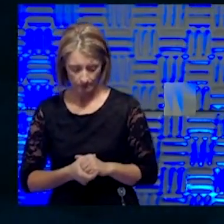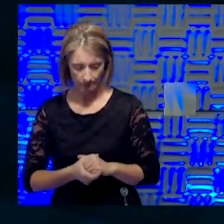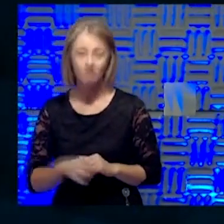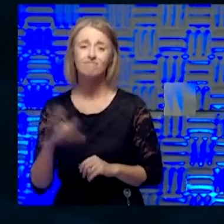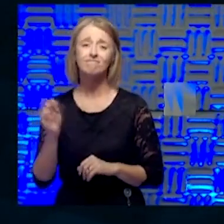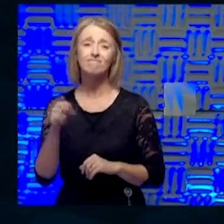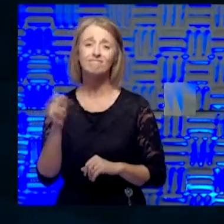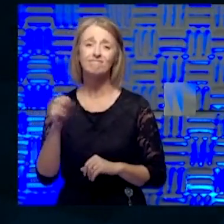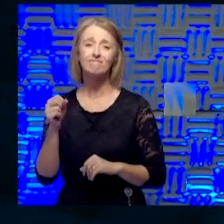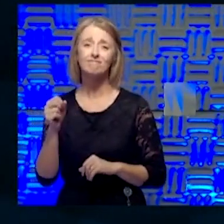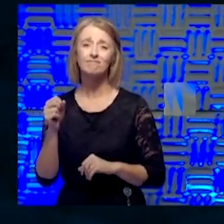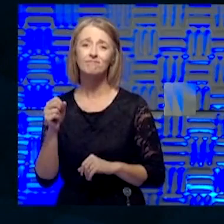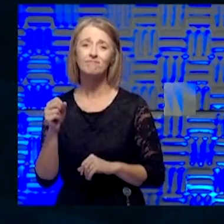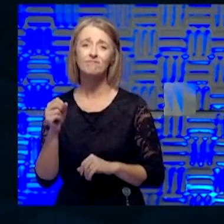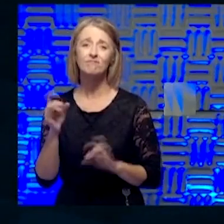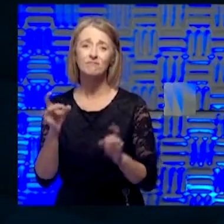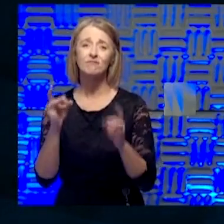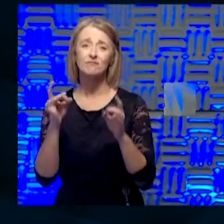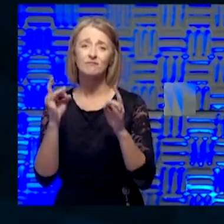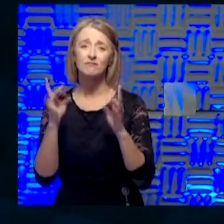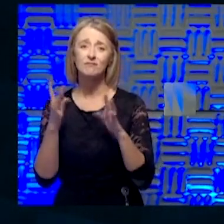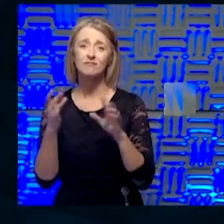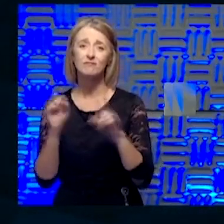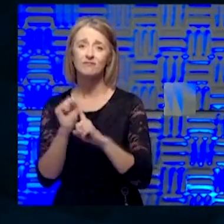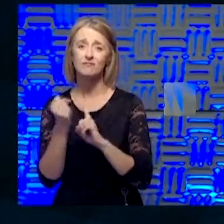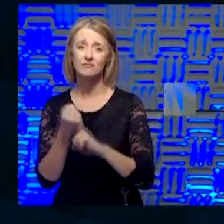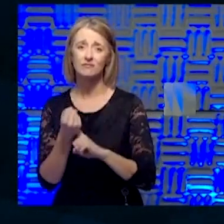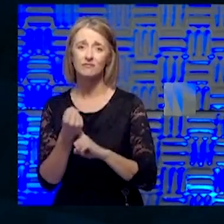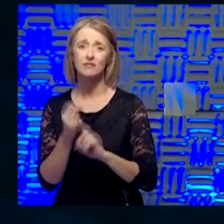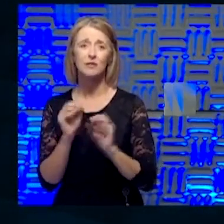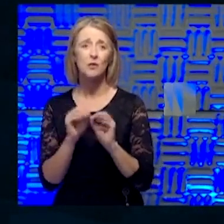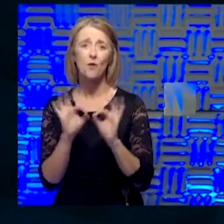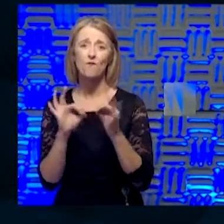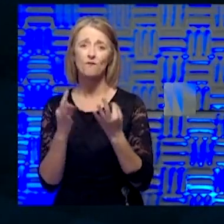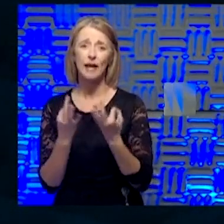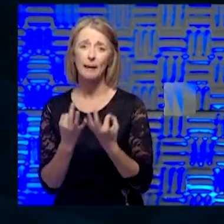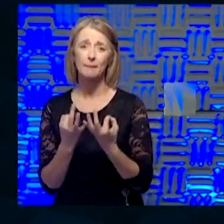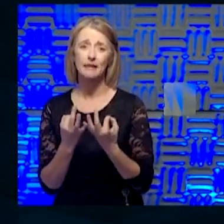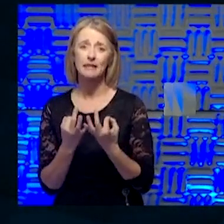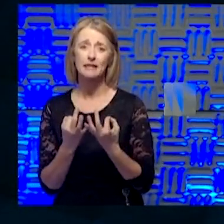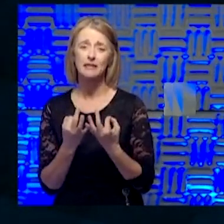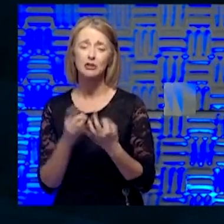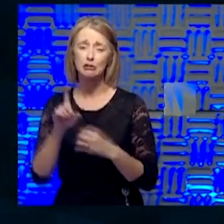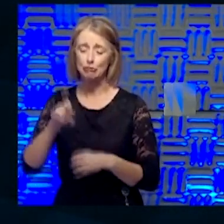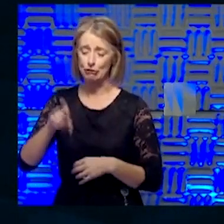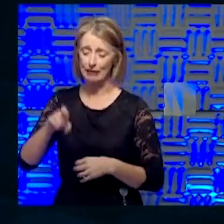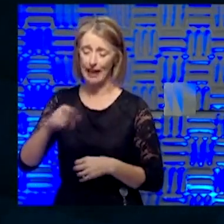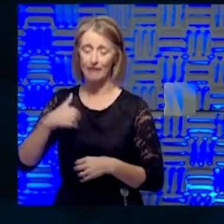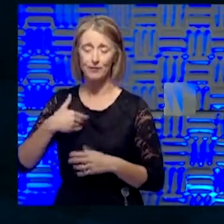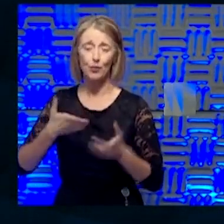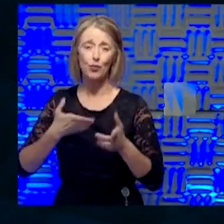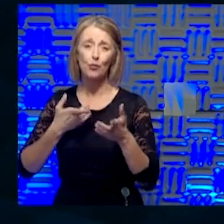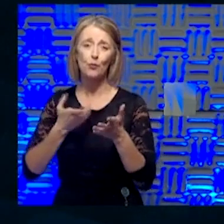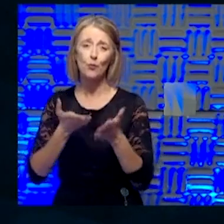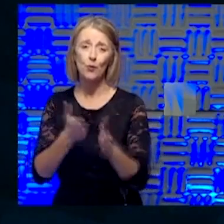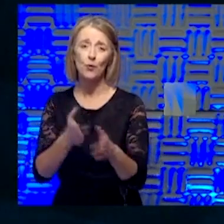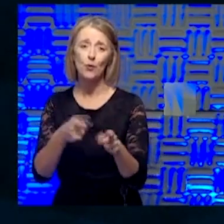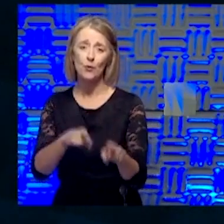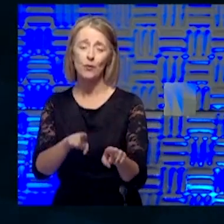Yes, we've paid the ultimate price. And no family should have to go through this.